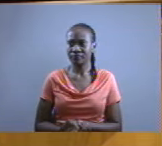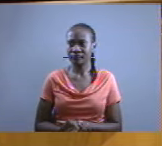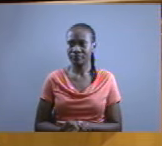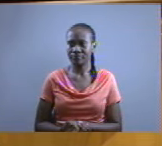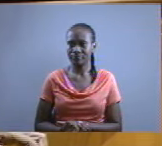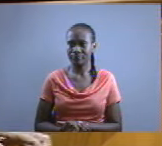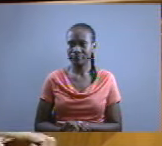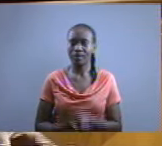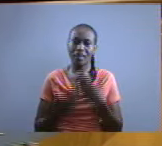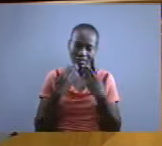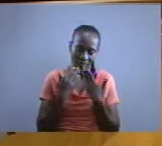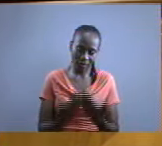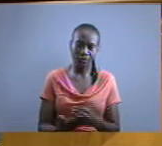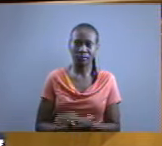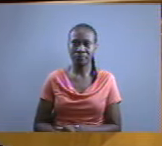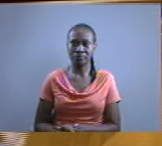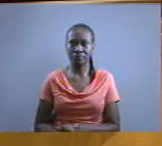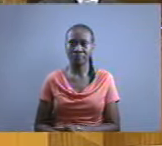Akensa. Inkom.